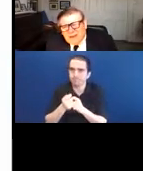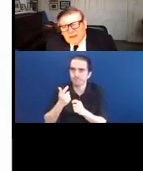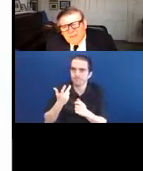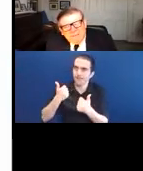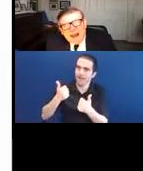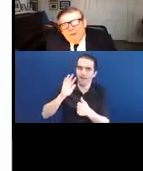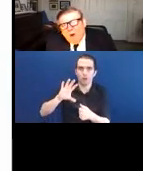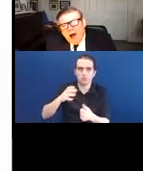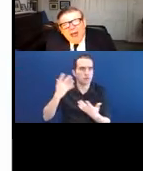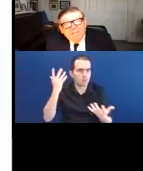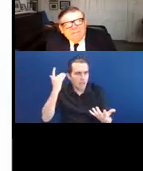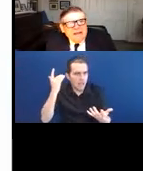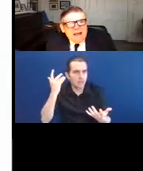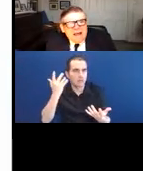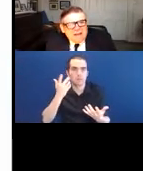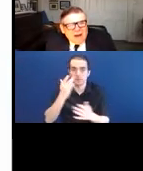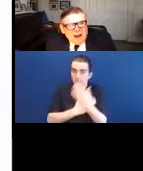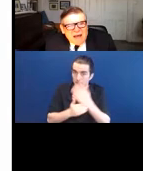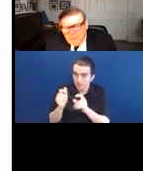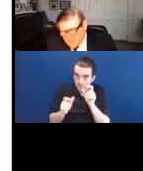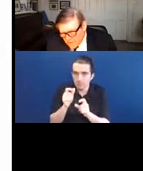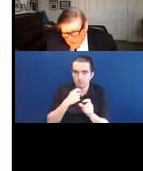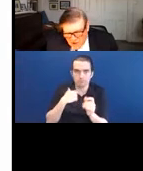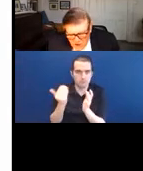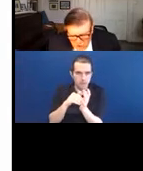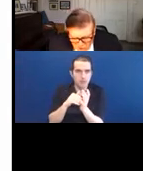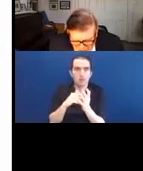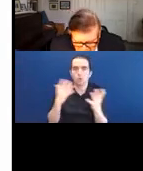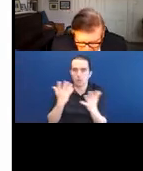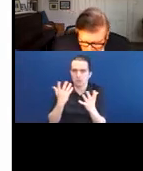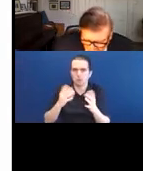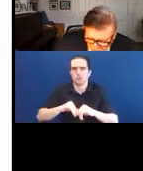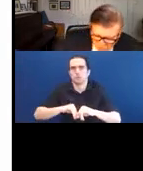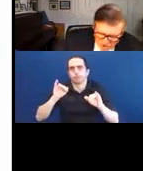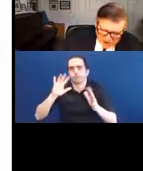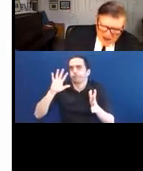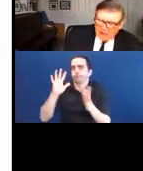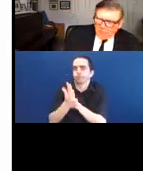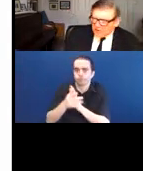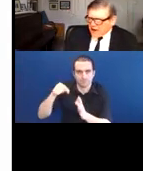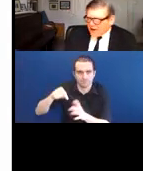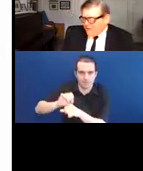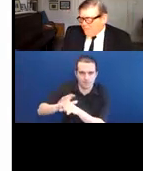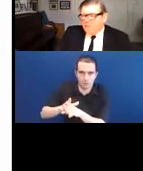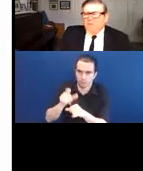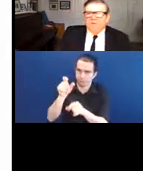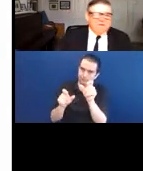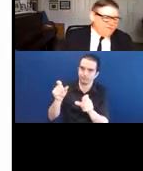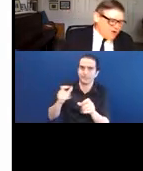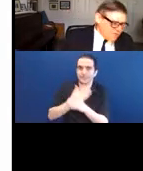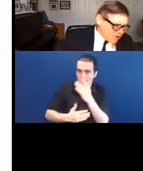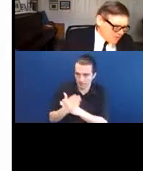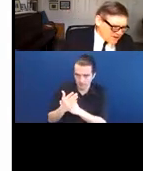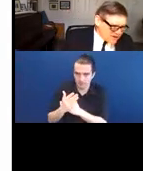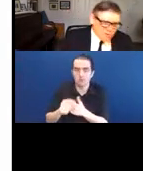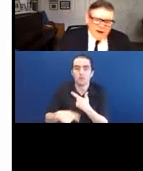for disabled people and why? So I'll let people do that and Gemma will read them out and we'll take a few people's